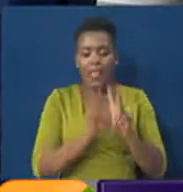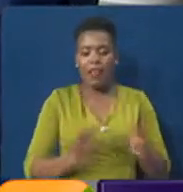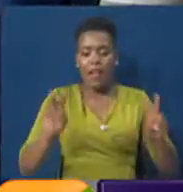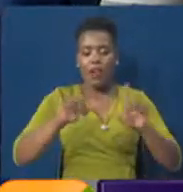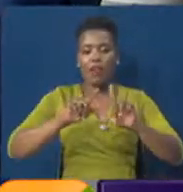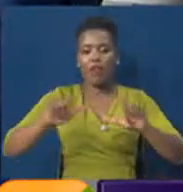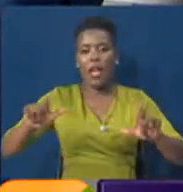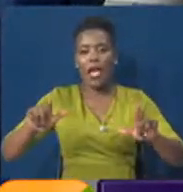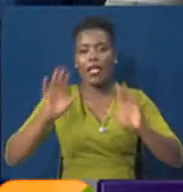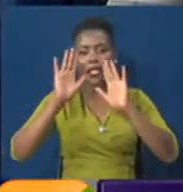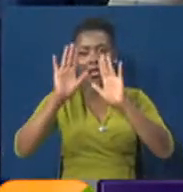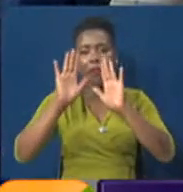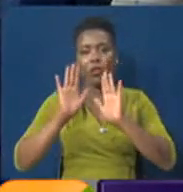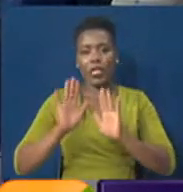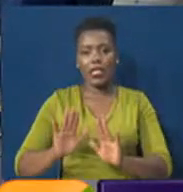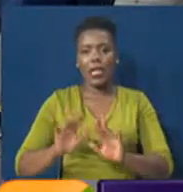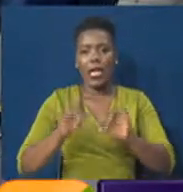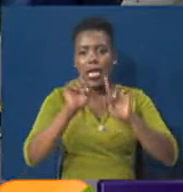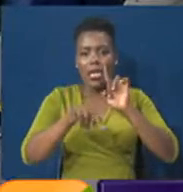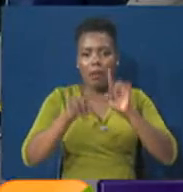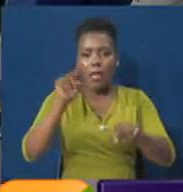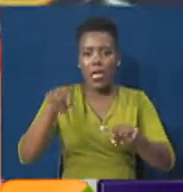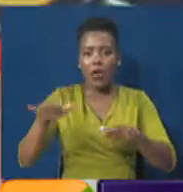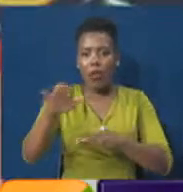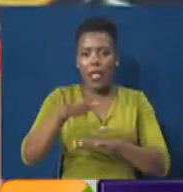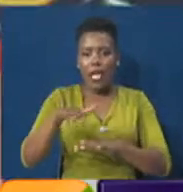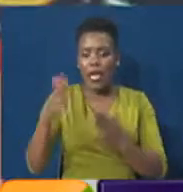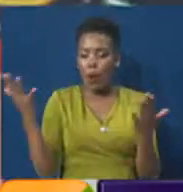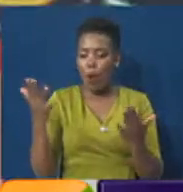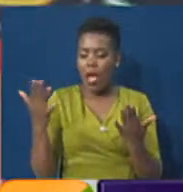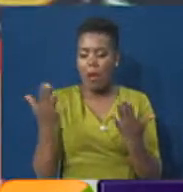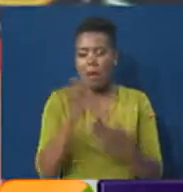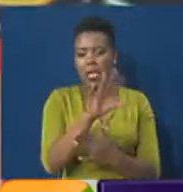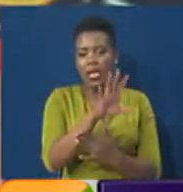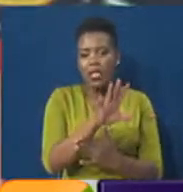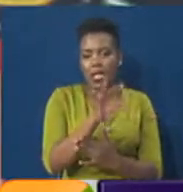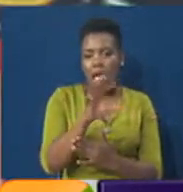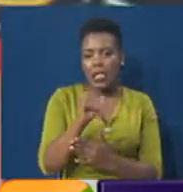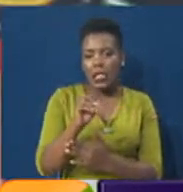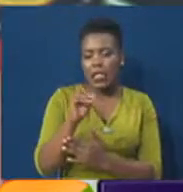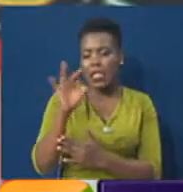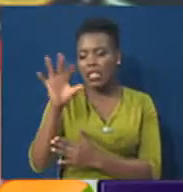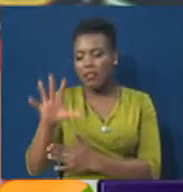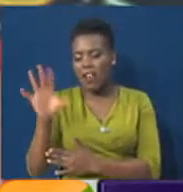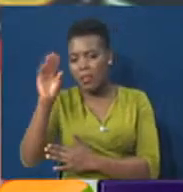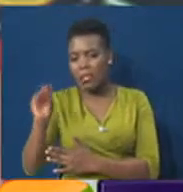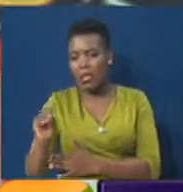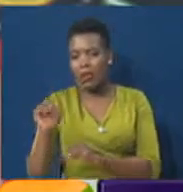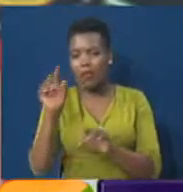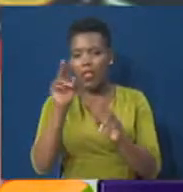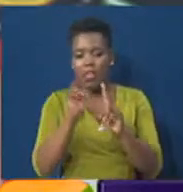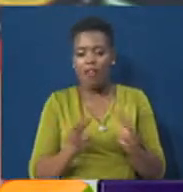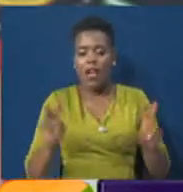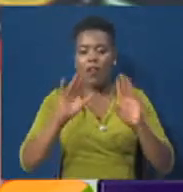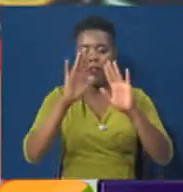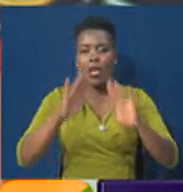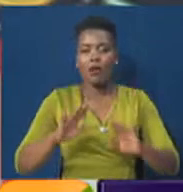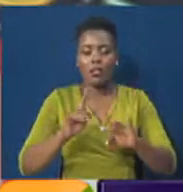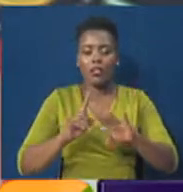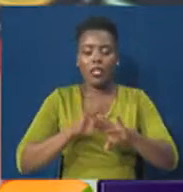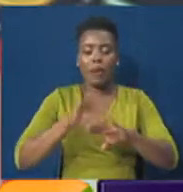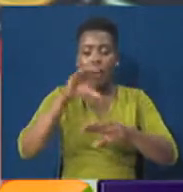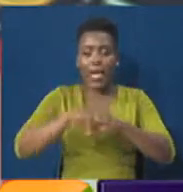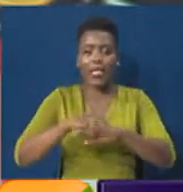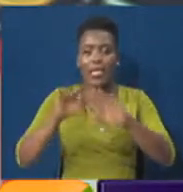takes, depending on where, between 30-35% of the value of the house. So when we are getting this land,